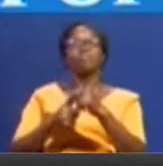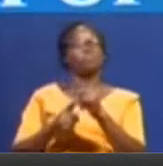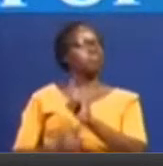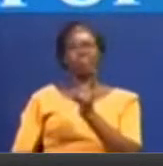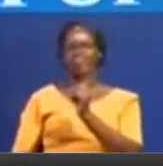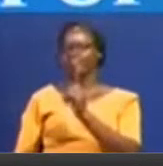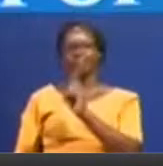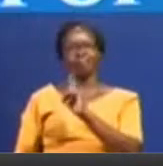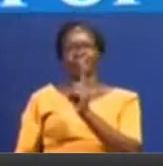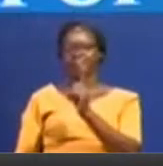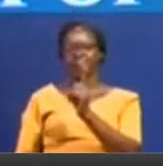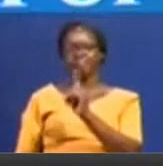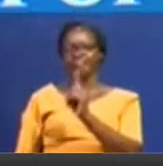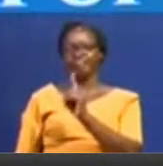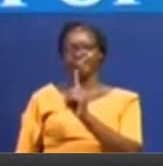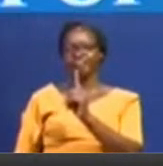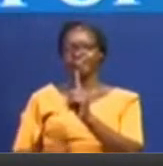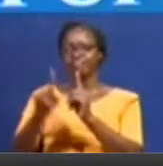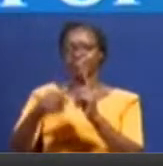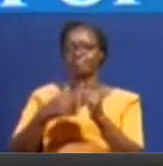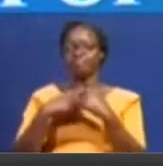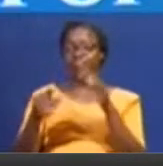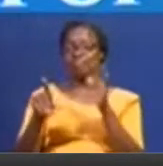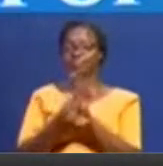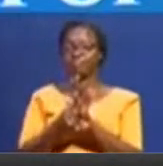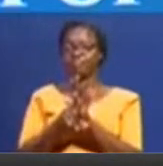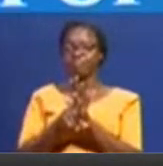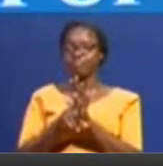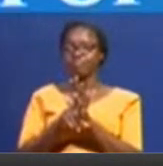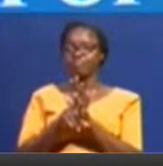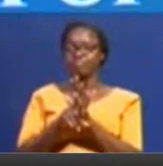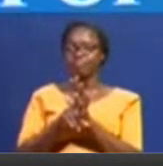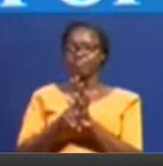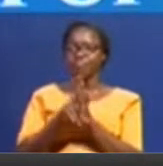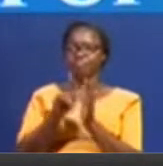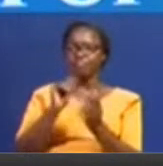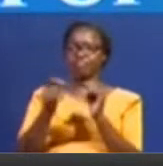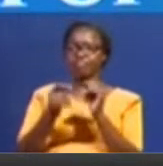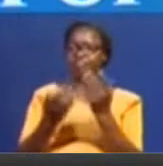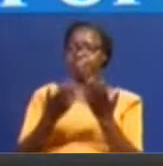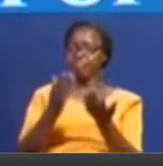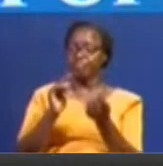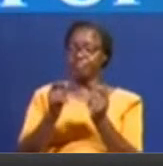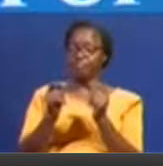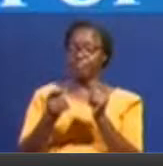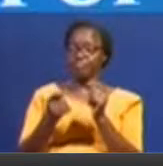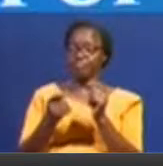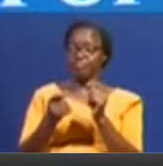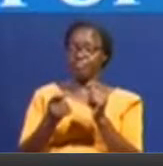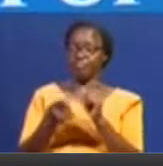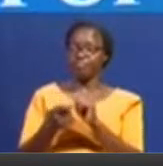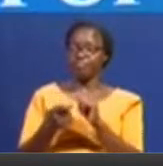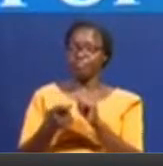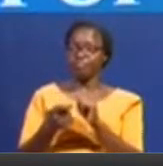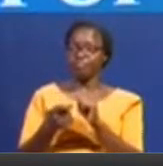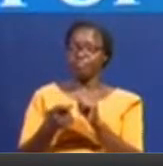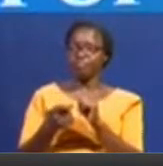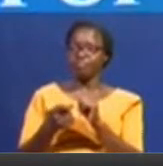not the proper treaty? We need to have the law looked into and probably amended to actually